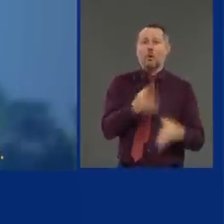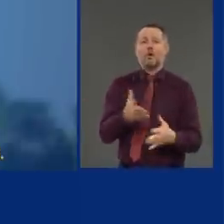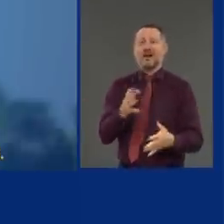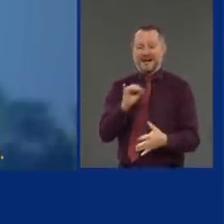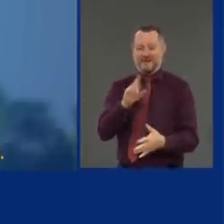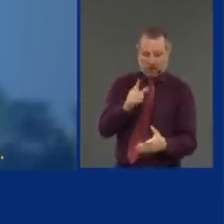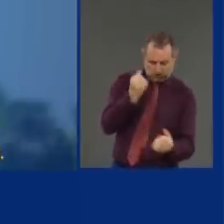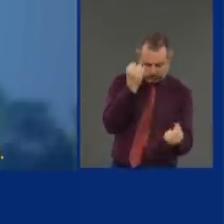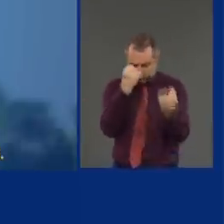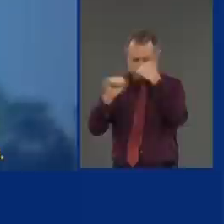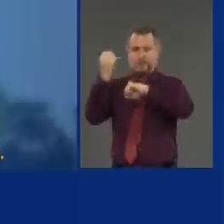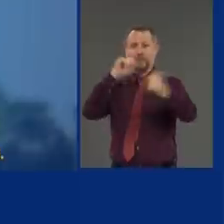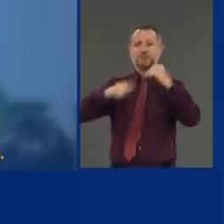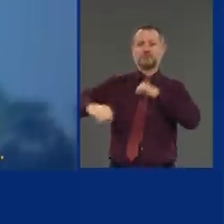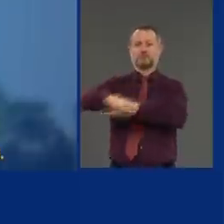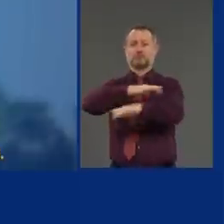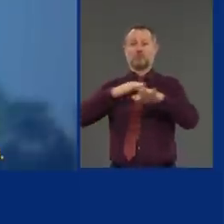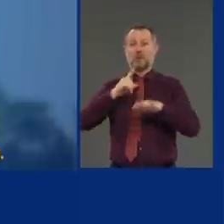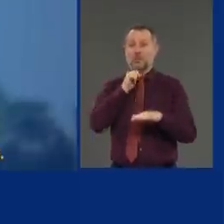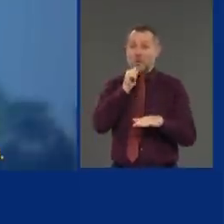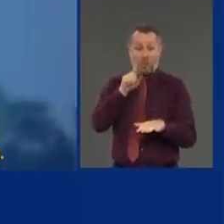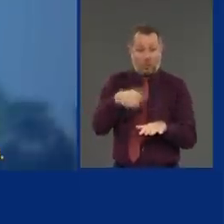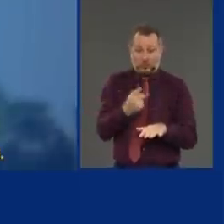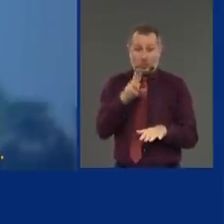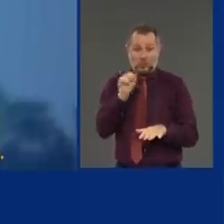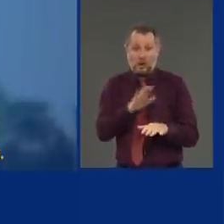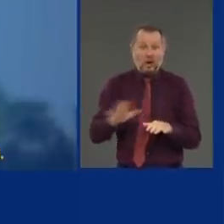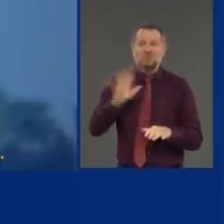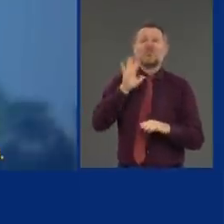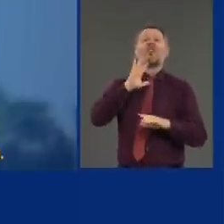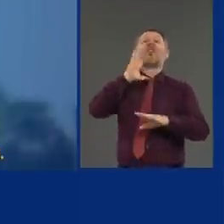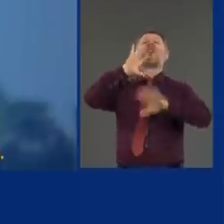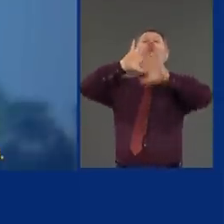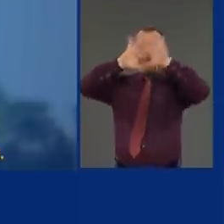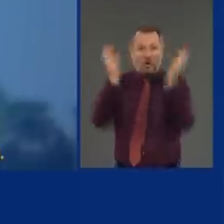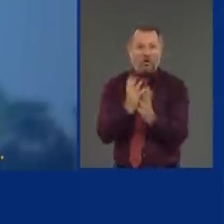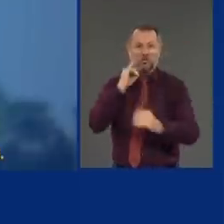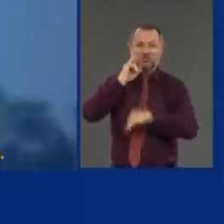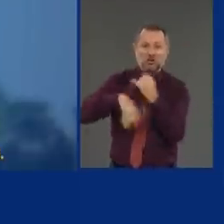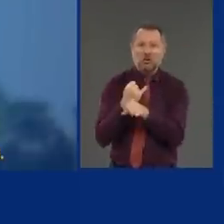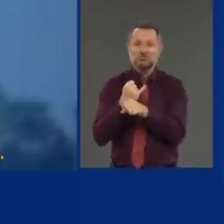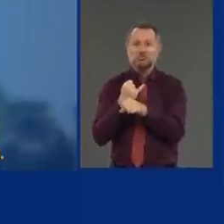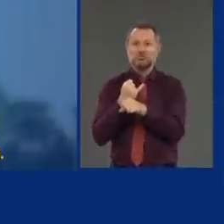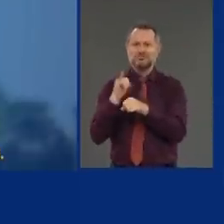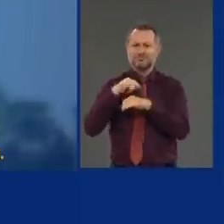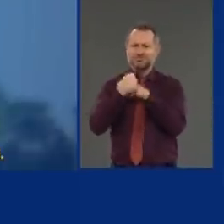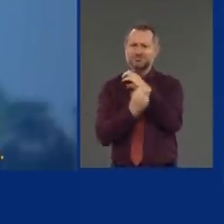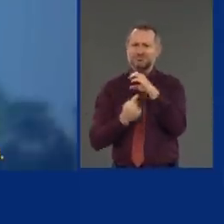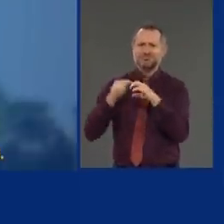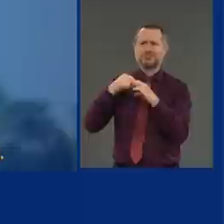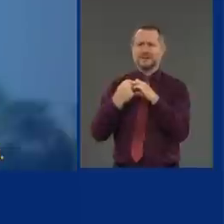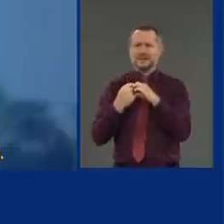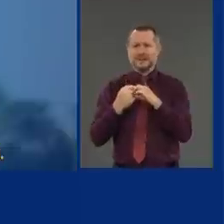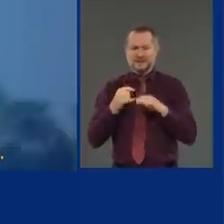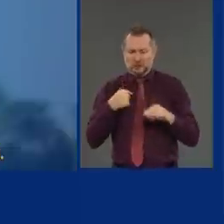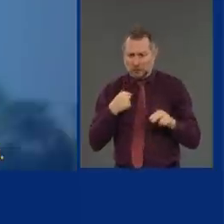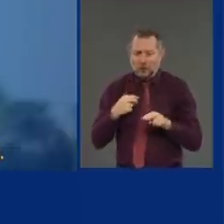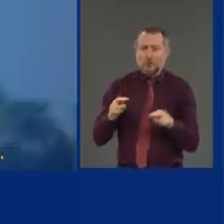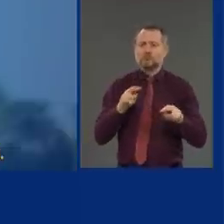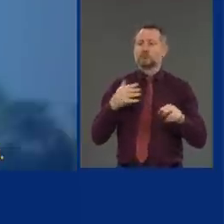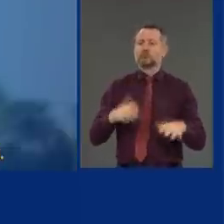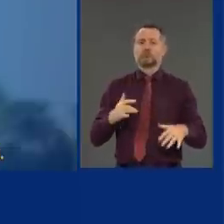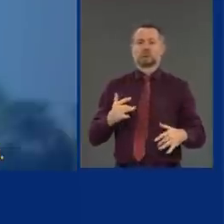country, but internationally, literally. And I think that it's going to turn out for the